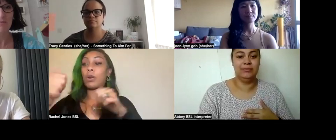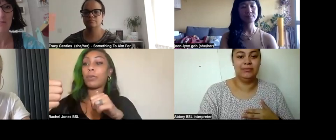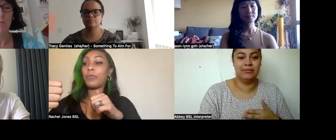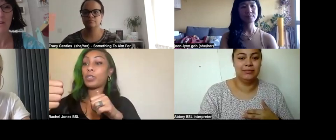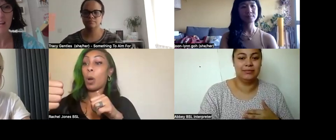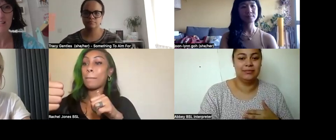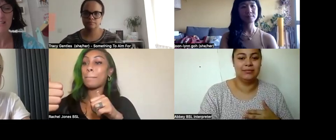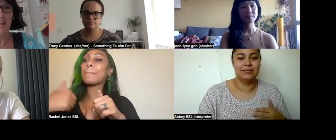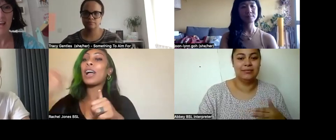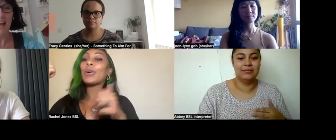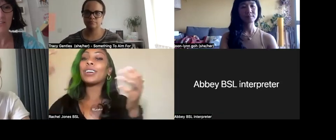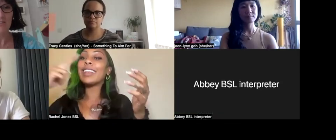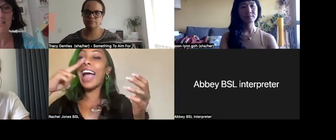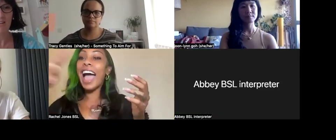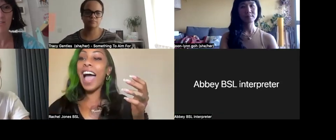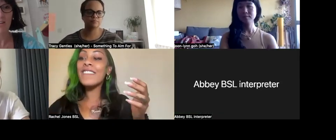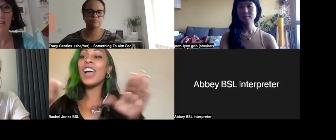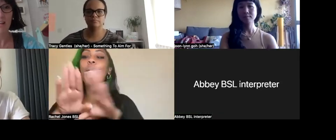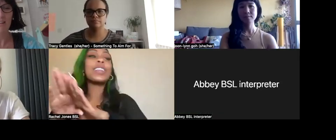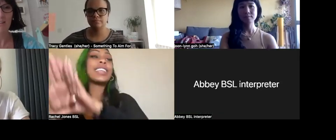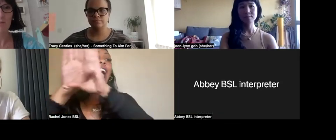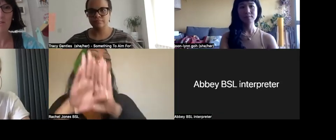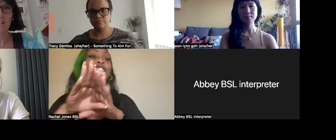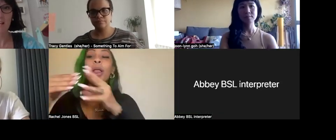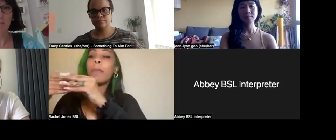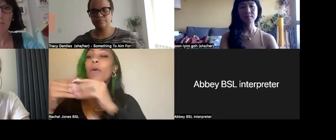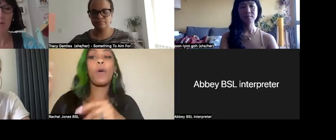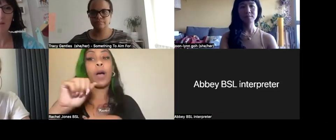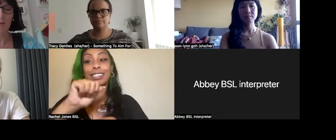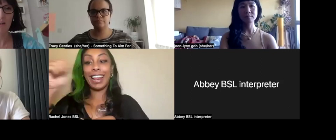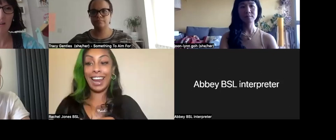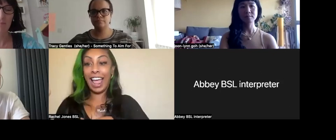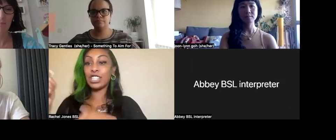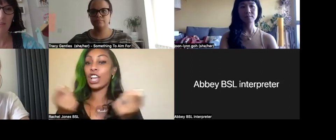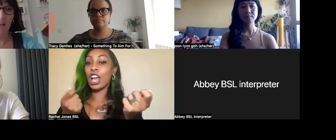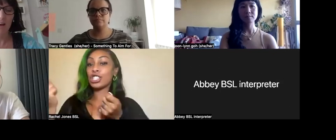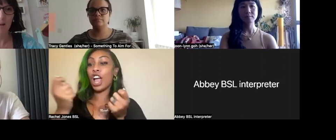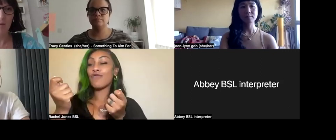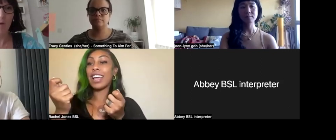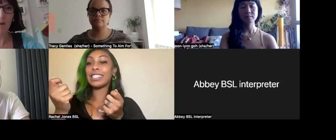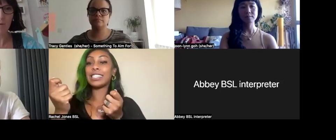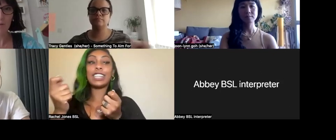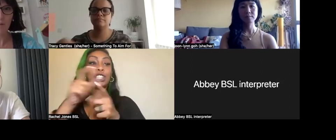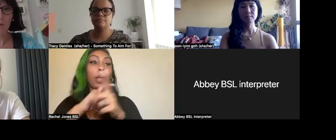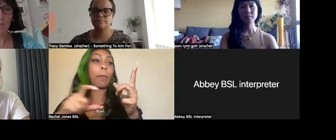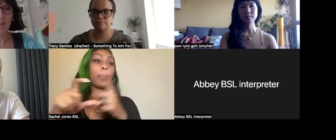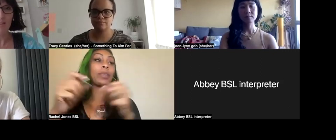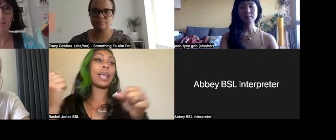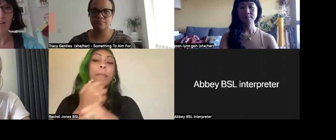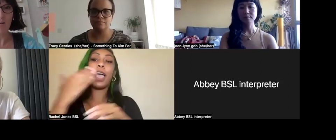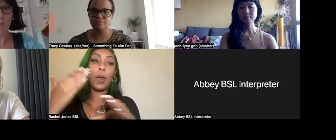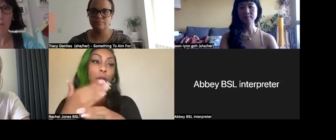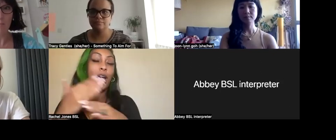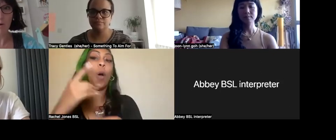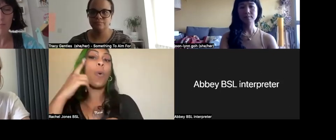Movement Lead with What Next and the Director of Learning and Communities at People Make It Work. I'm a white woman with